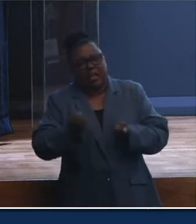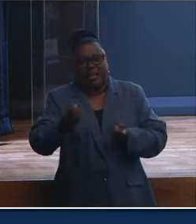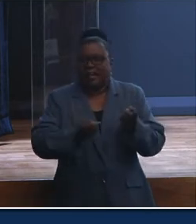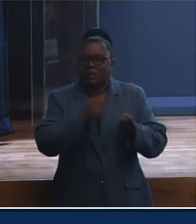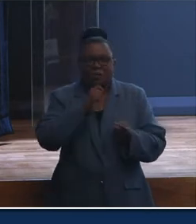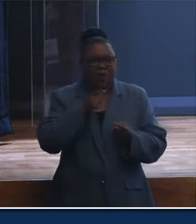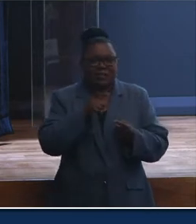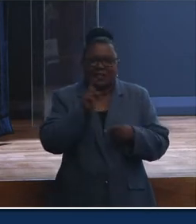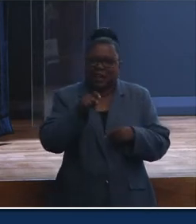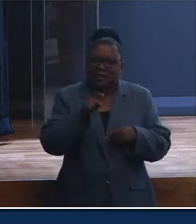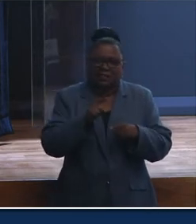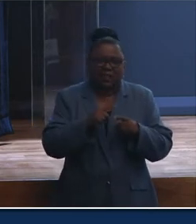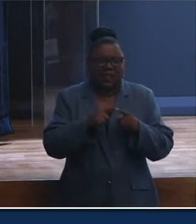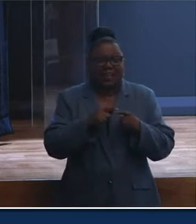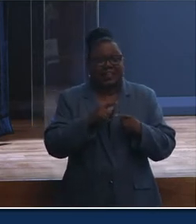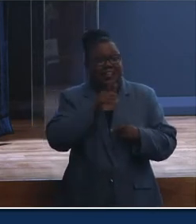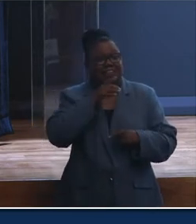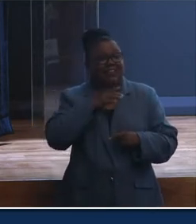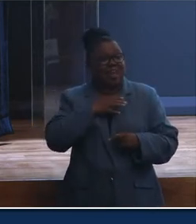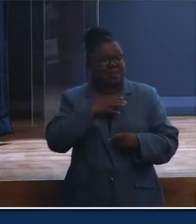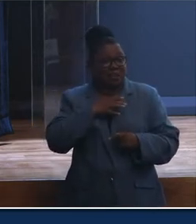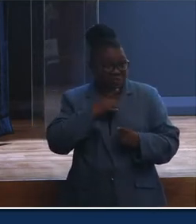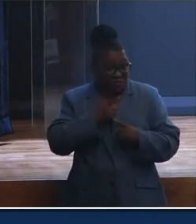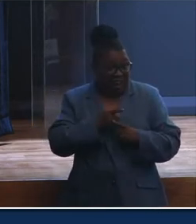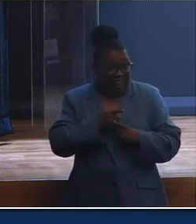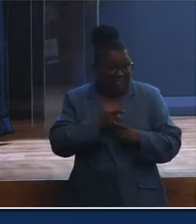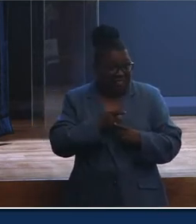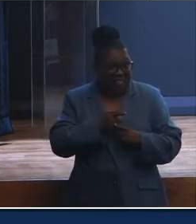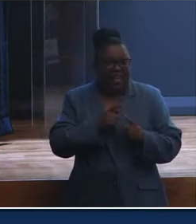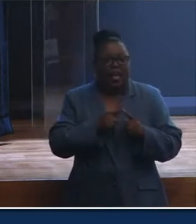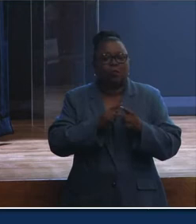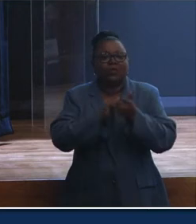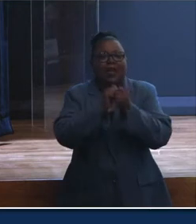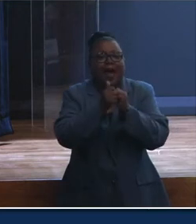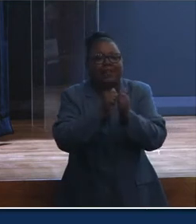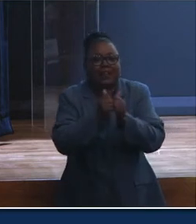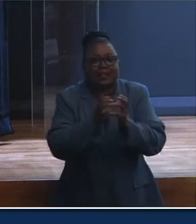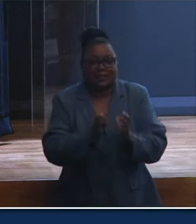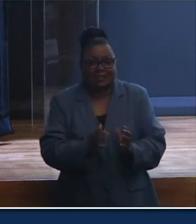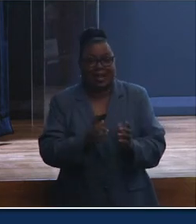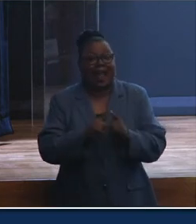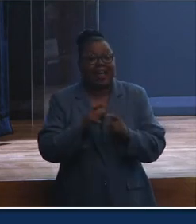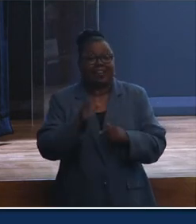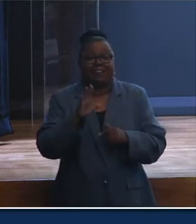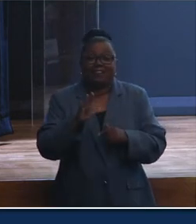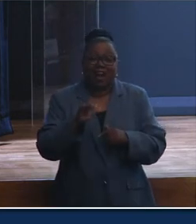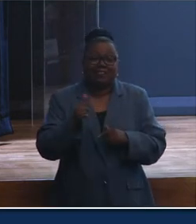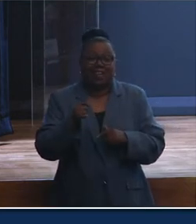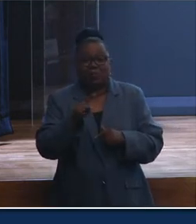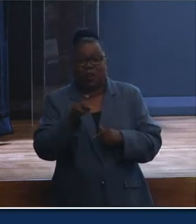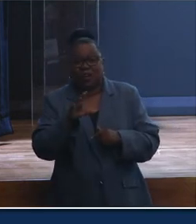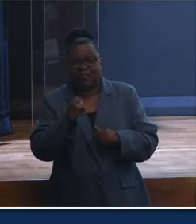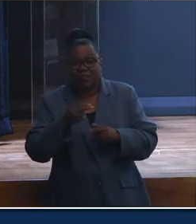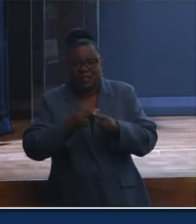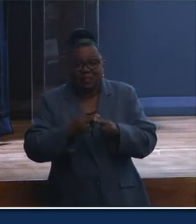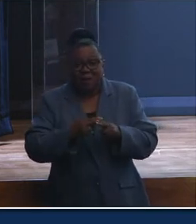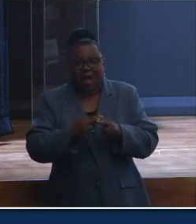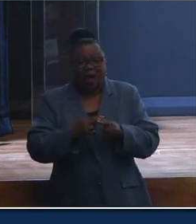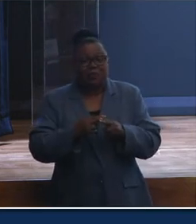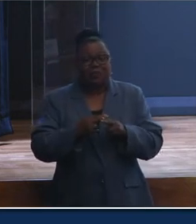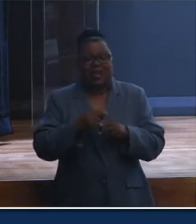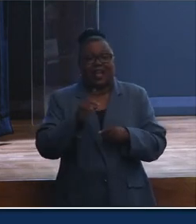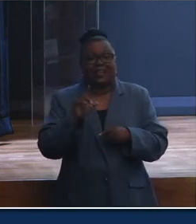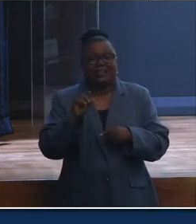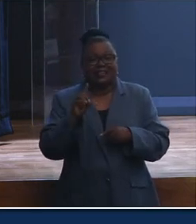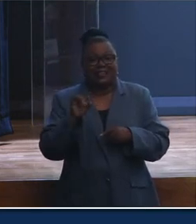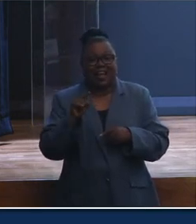wasn't necessarily even feminine, right? It was athletes. And they were 5'10 and 150 pounds, and David Letterman was